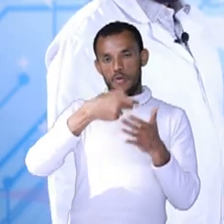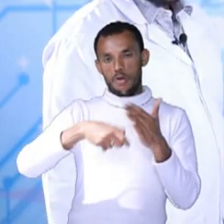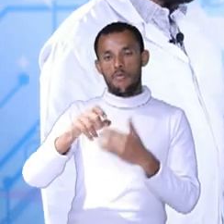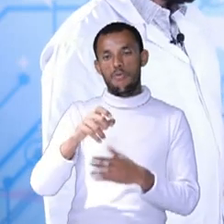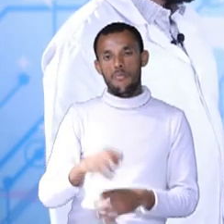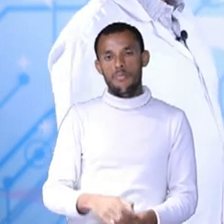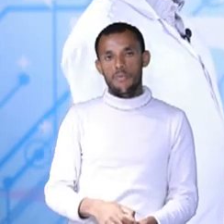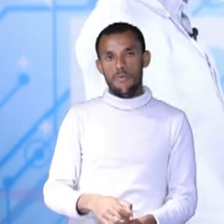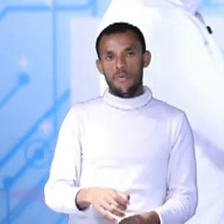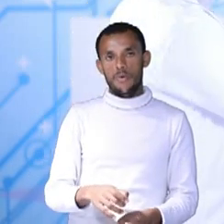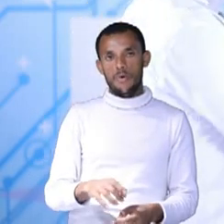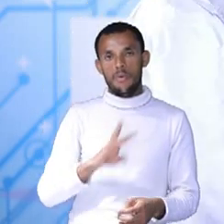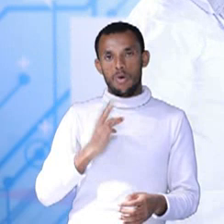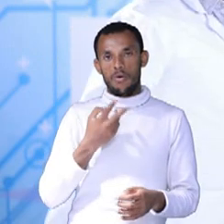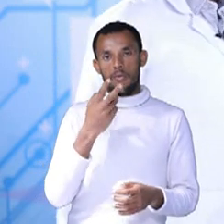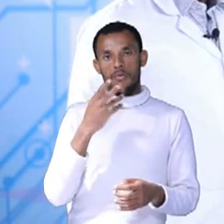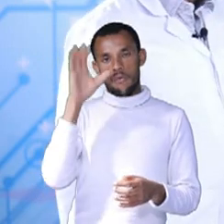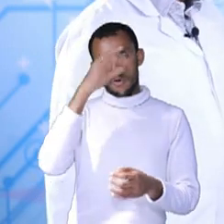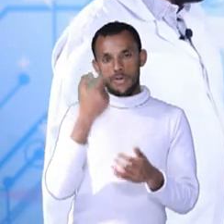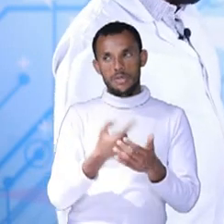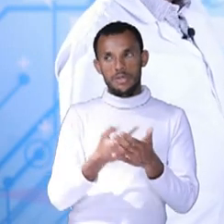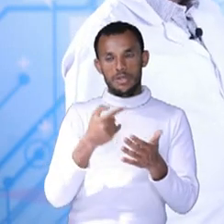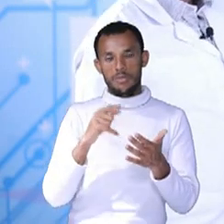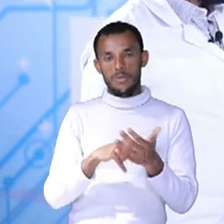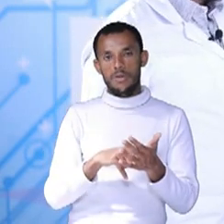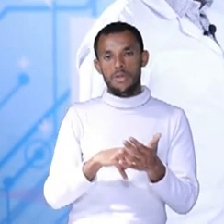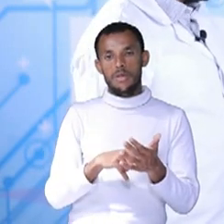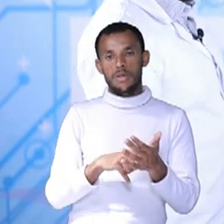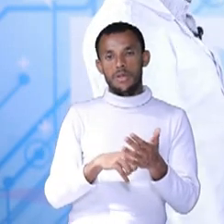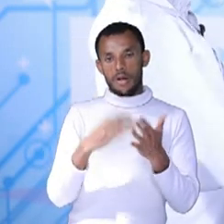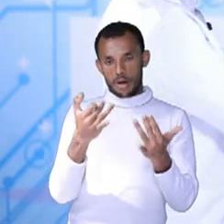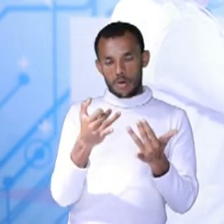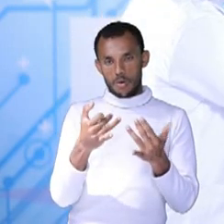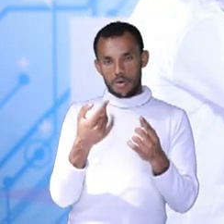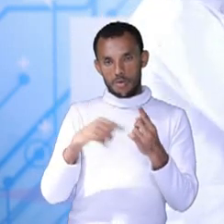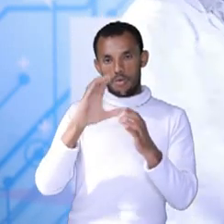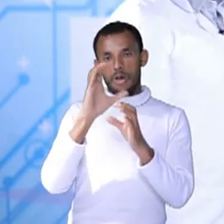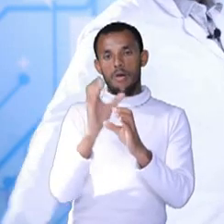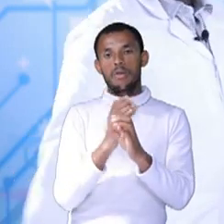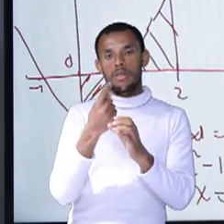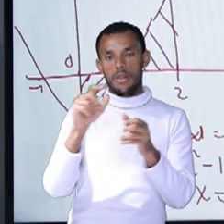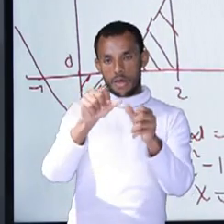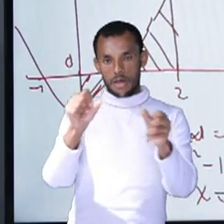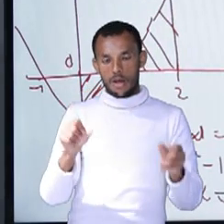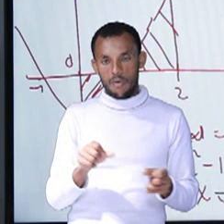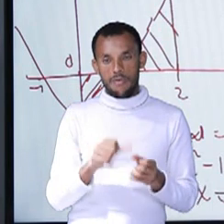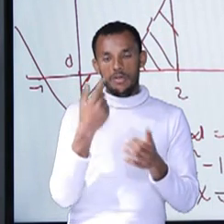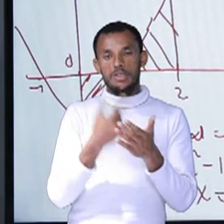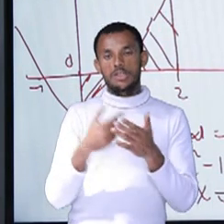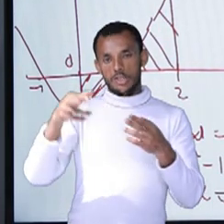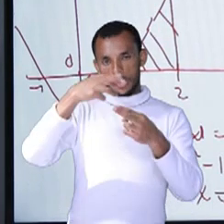1 is here. Therefore, we have found this point. Now to calculate the area of this